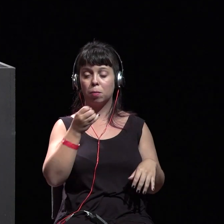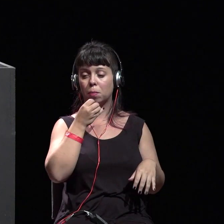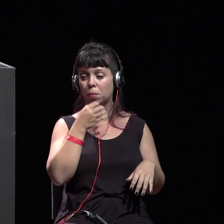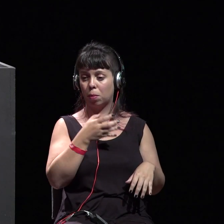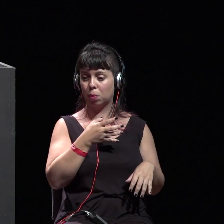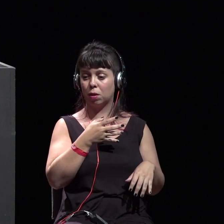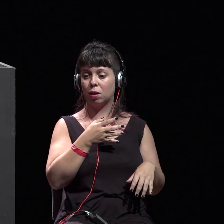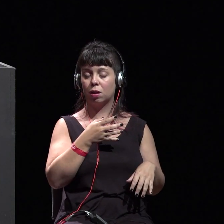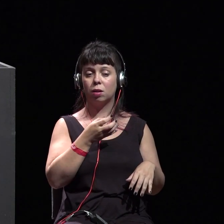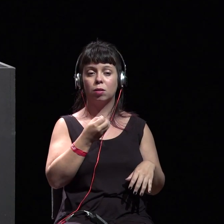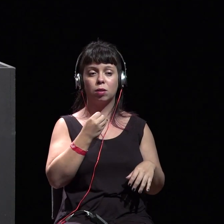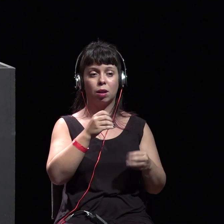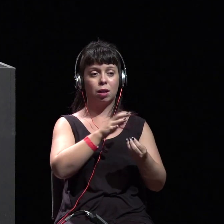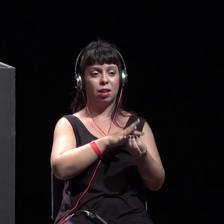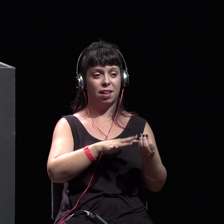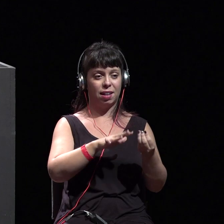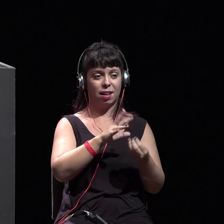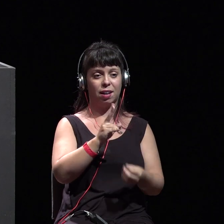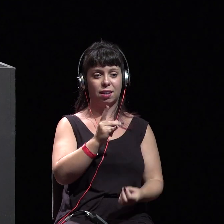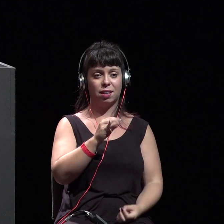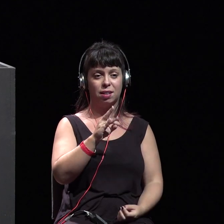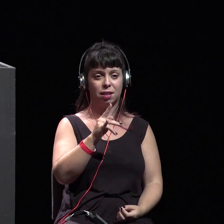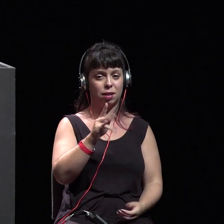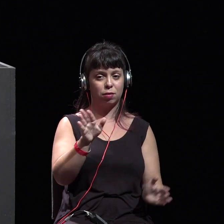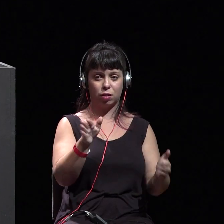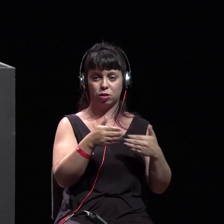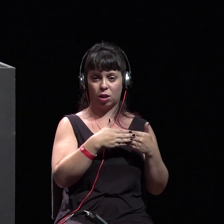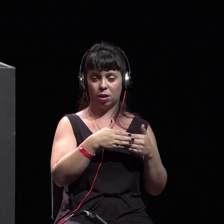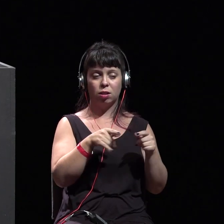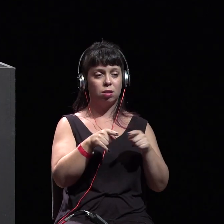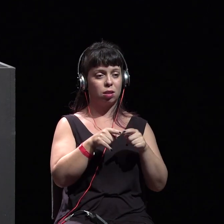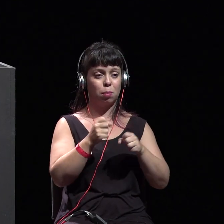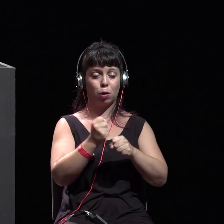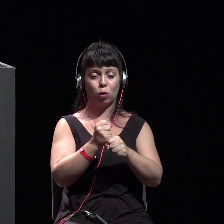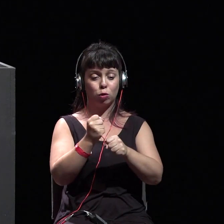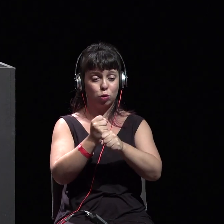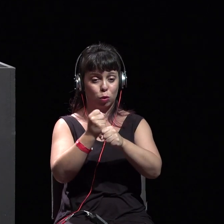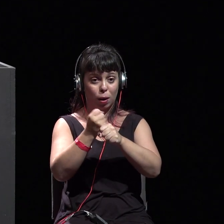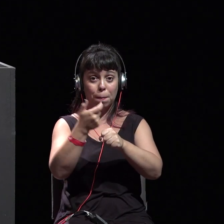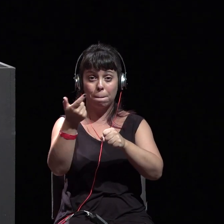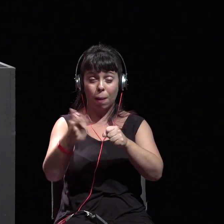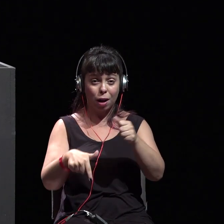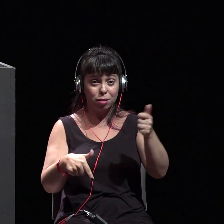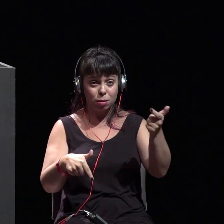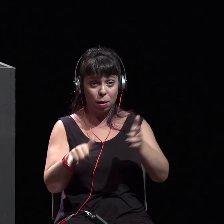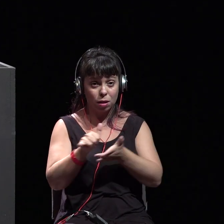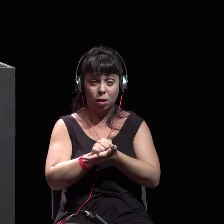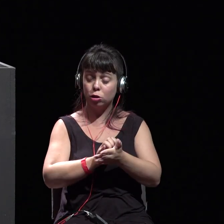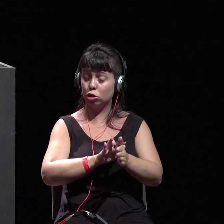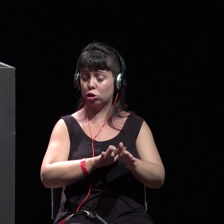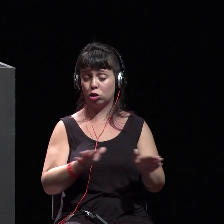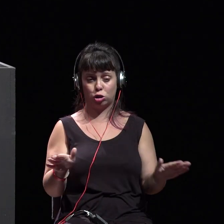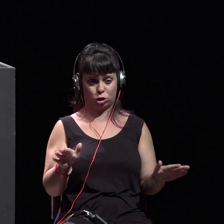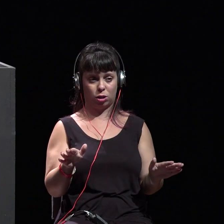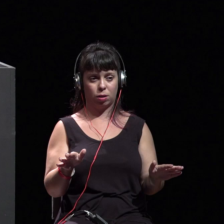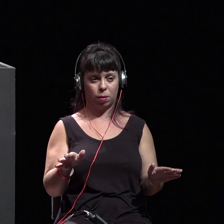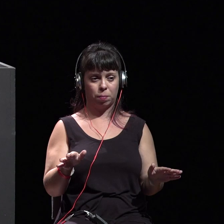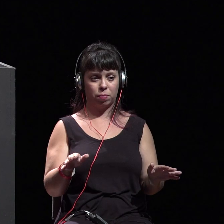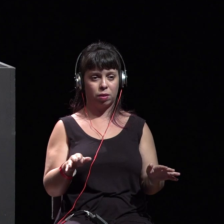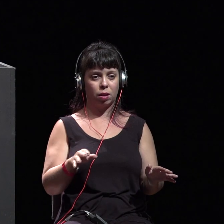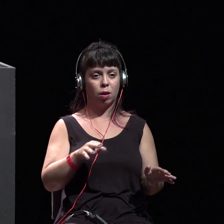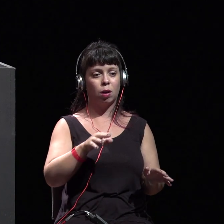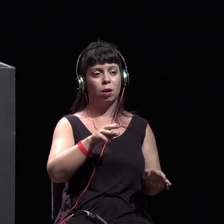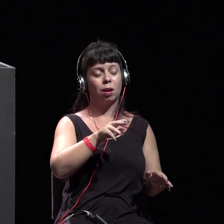land. Similar to Kanders, Walker finds himself in the middle of a liberal contradiction. On the one hand, he funds social justice